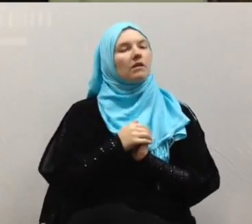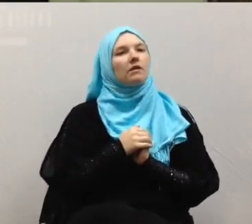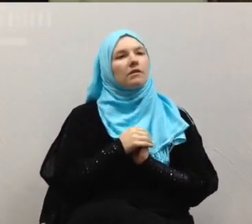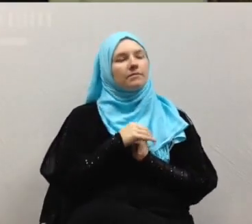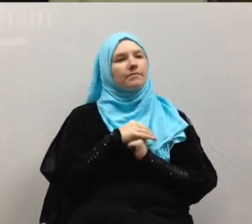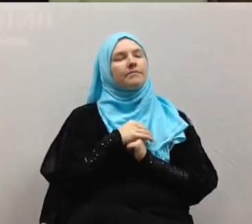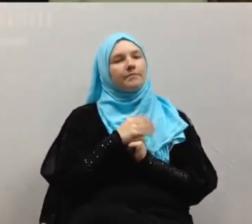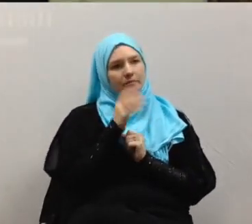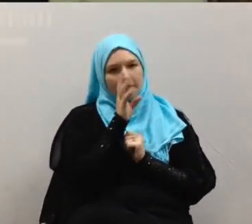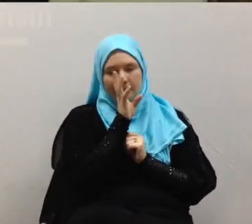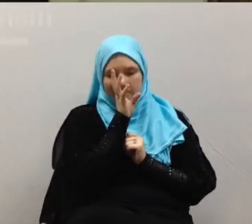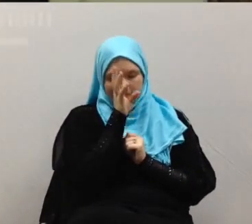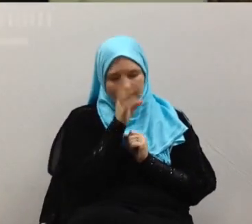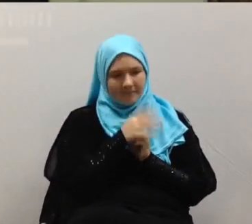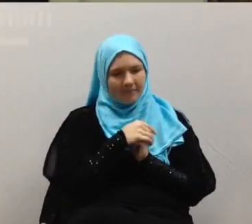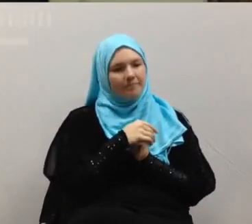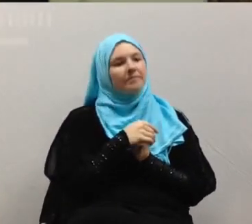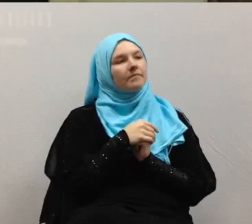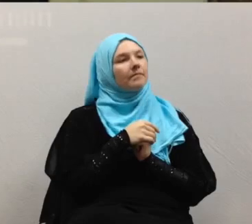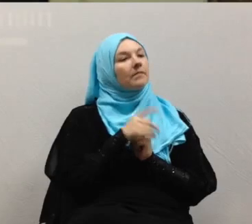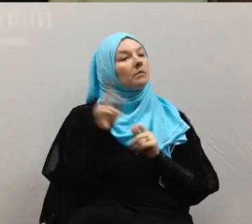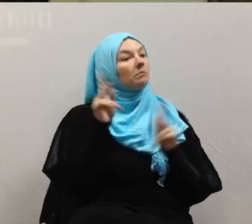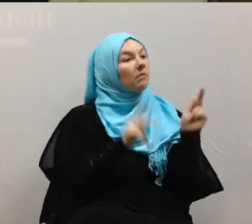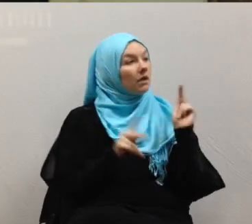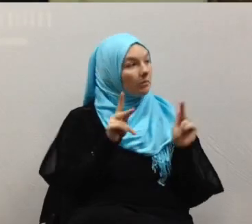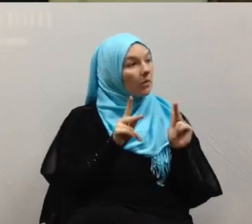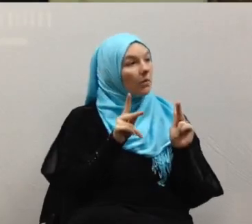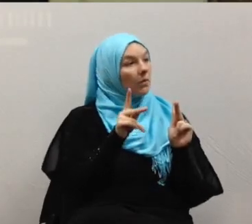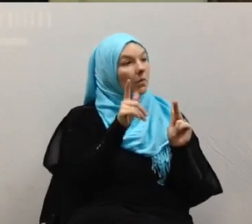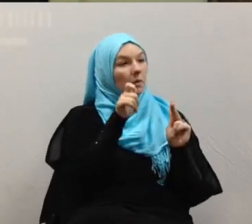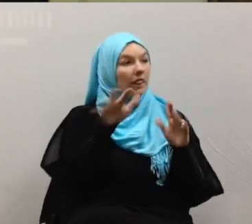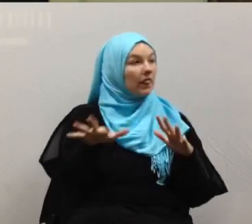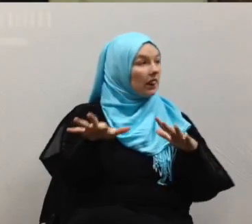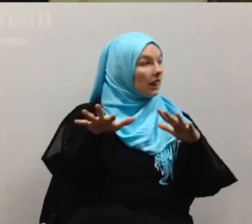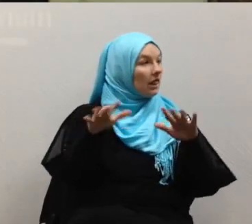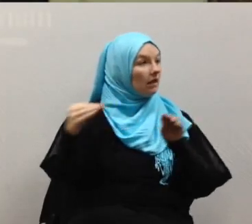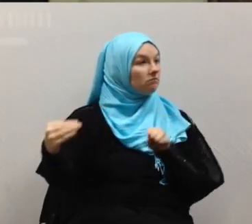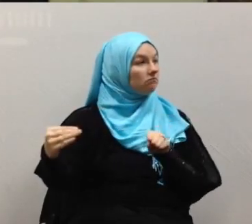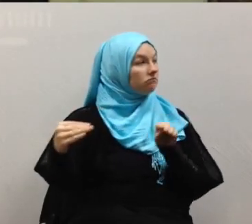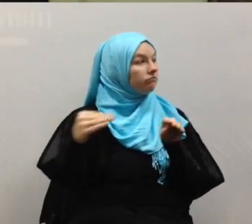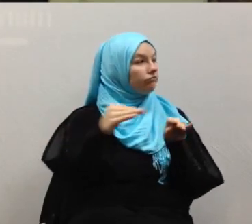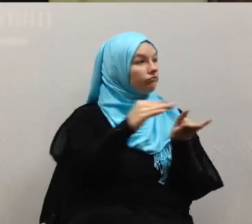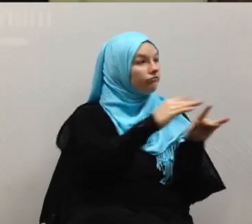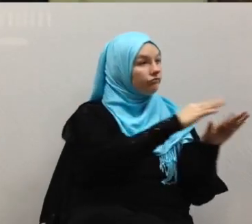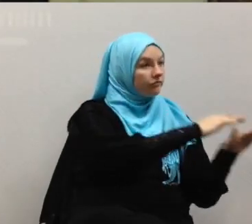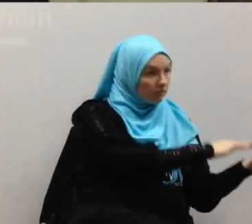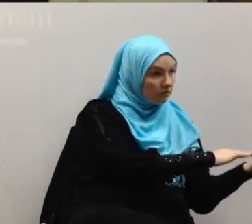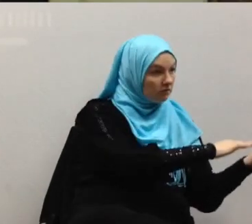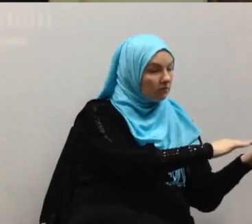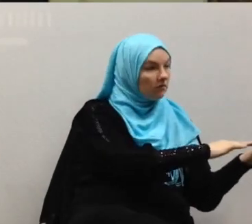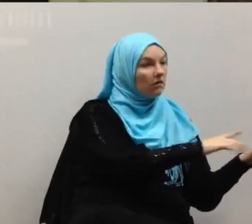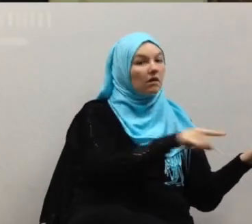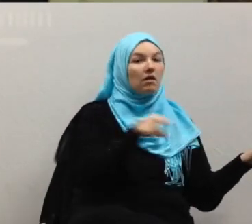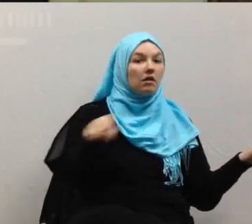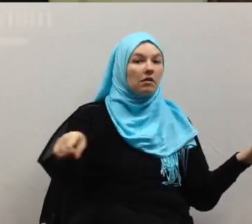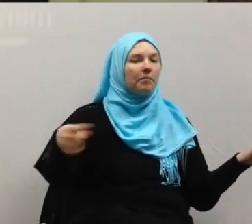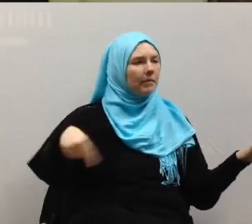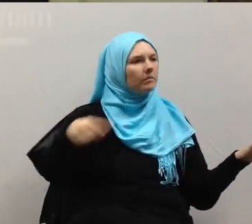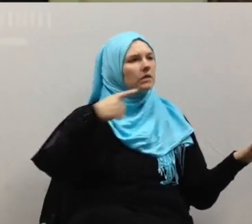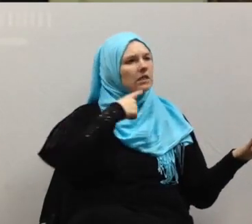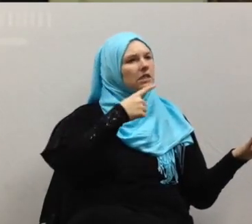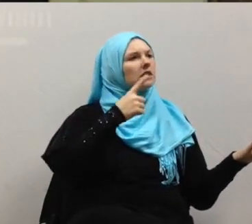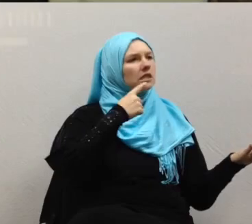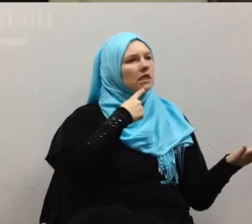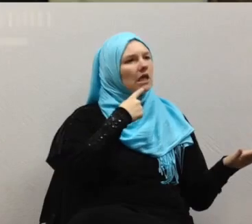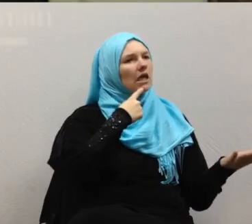Those who remain behind will say, when you set out towards the war booty to take it, let us follow you. They wish to change the words of